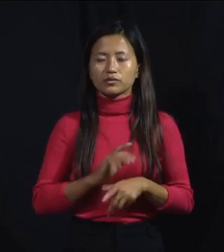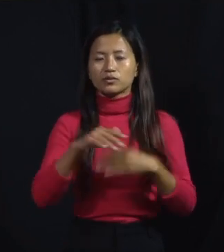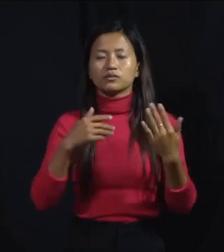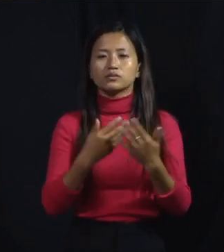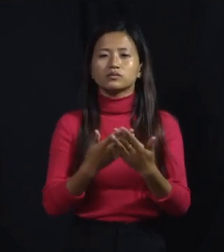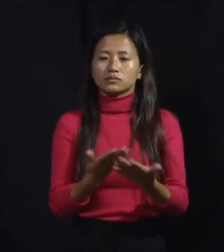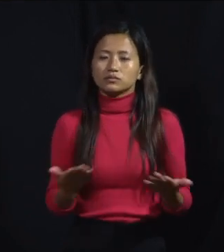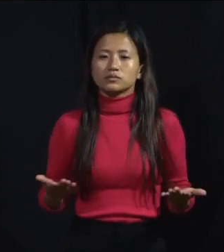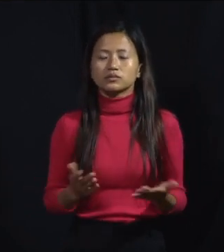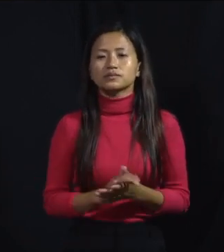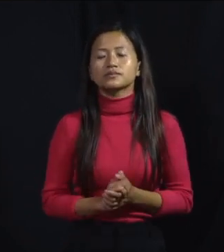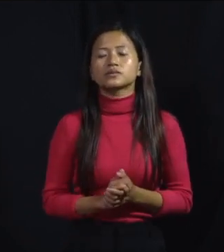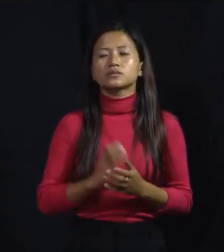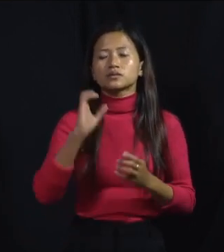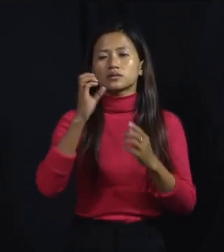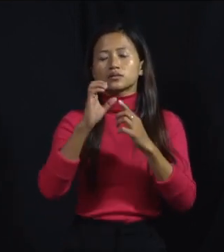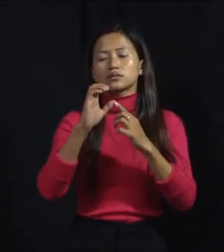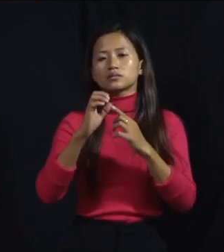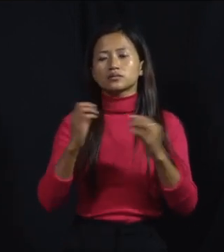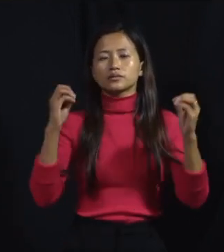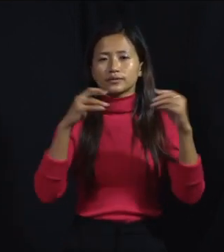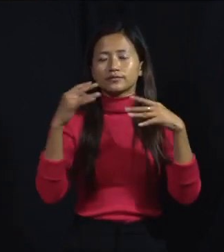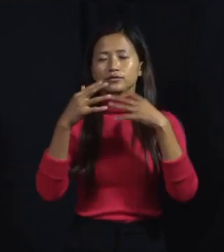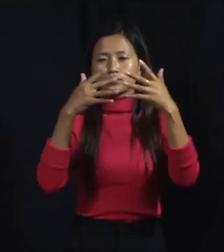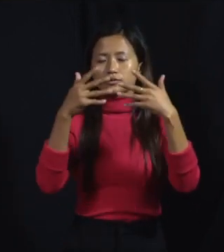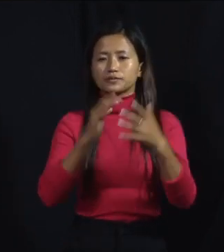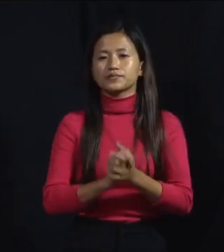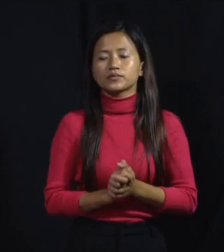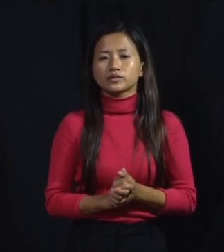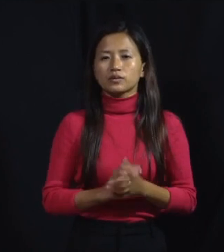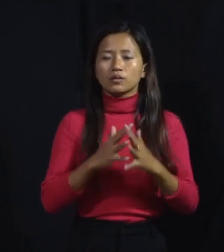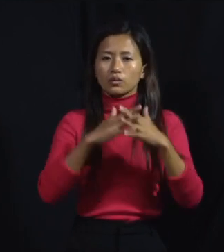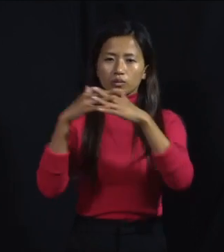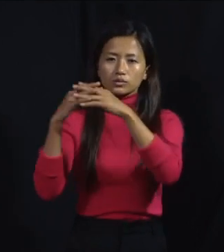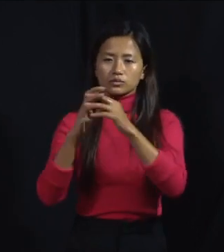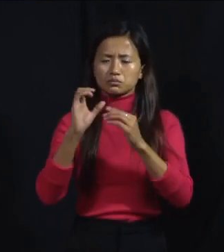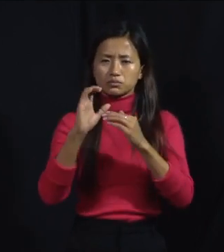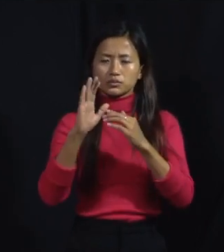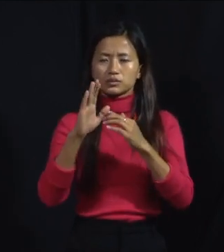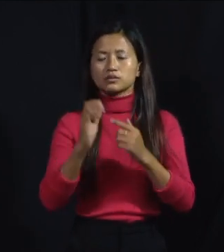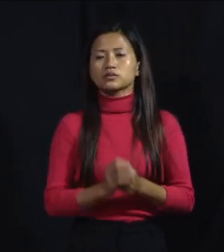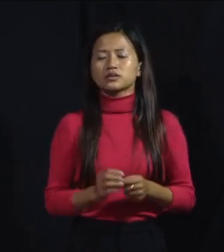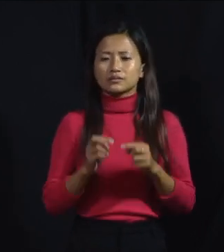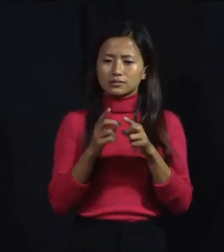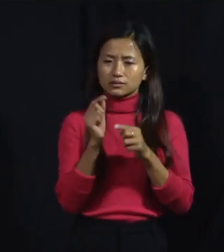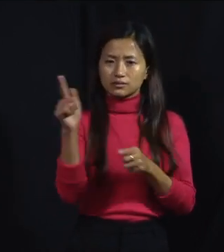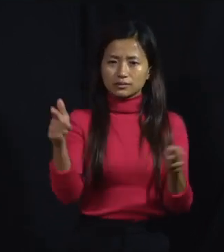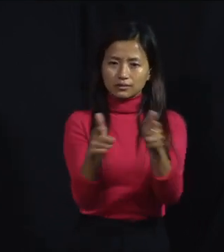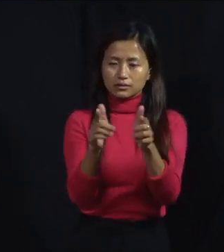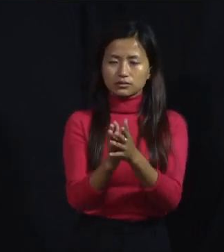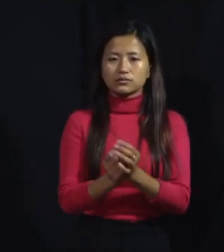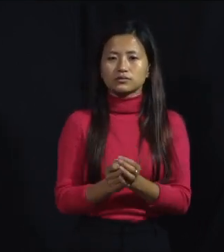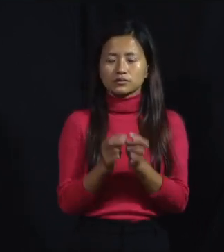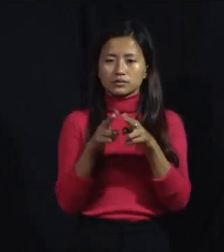all those are cultural environment. And sometimes we see that the Western culture is a little different, right? And then the